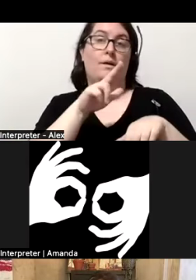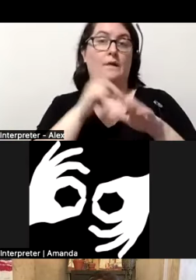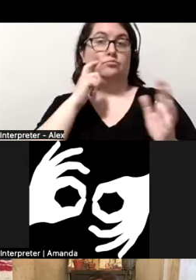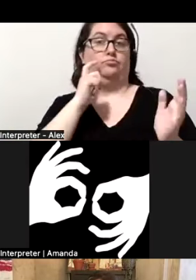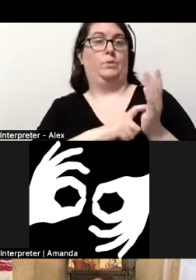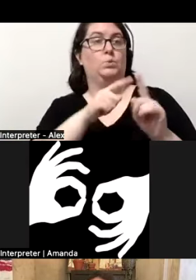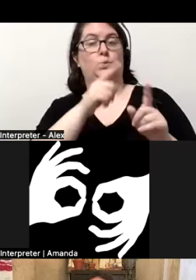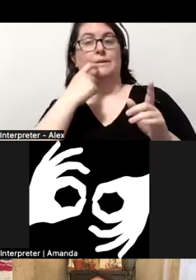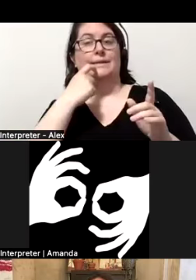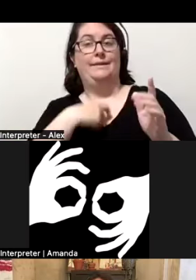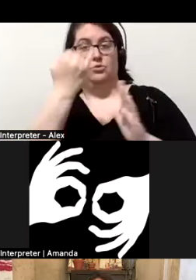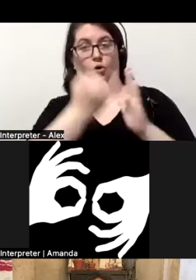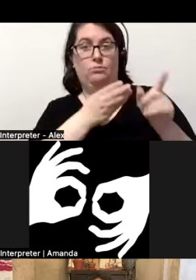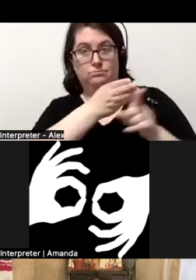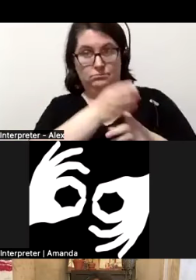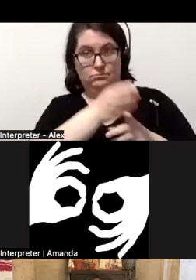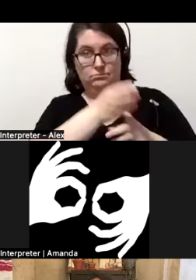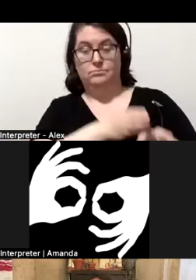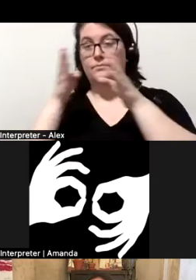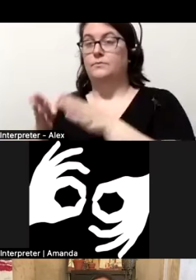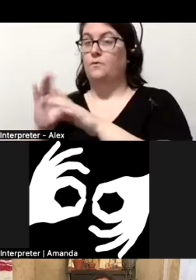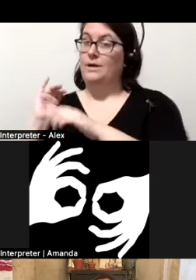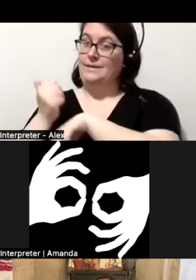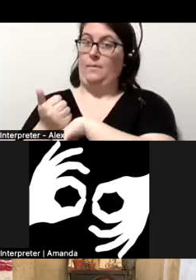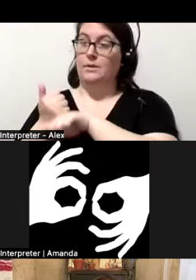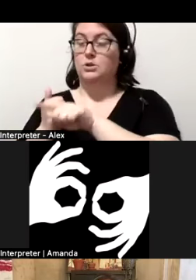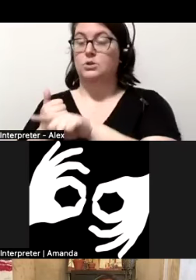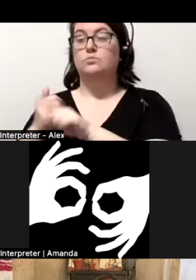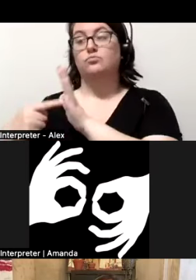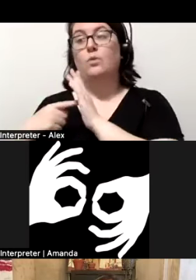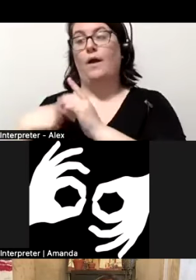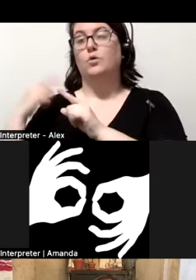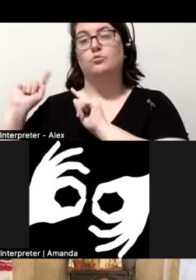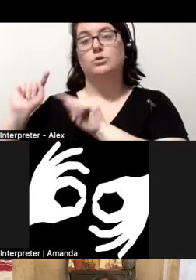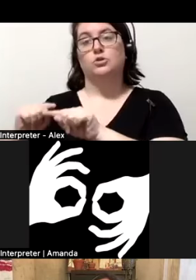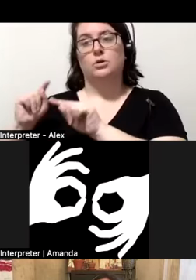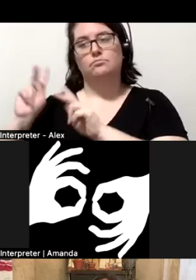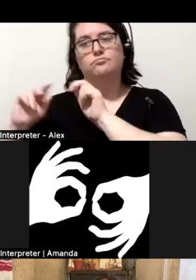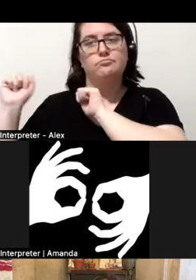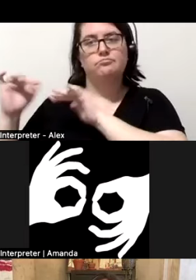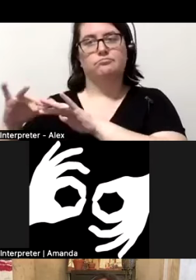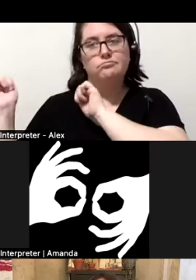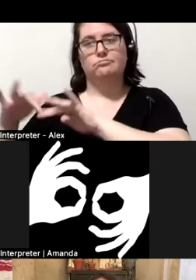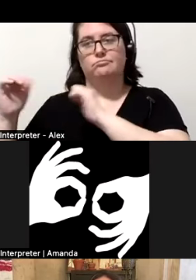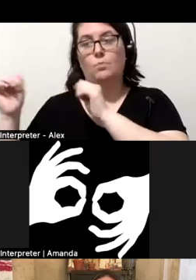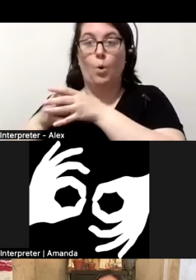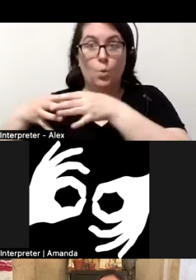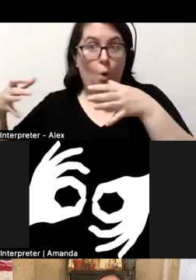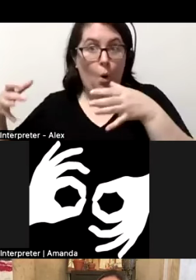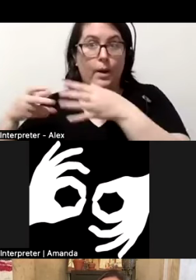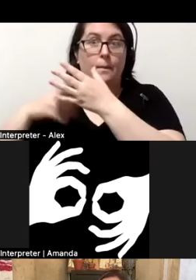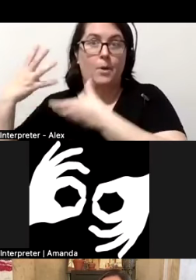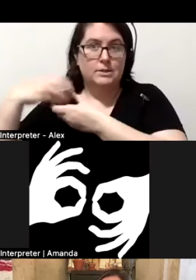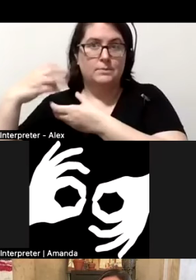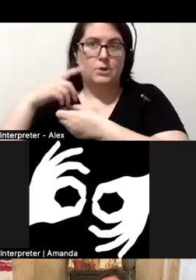arts sector. For established festivals, we want to see that there is a returning, consistent, or growing participation in programs